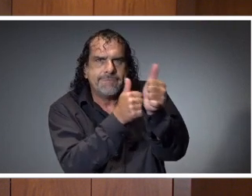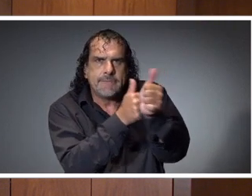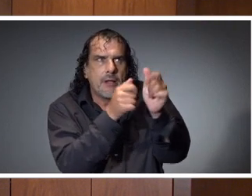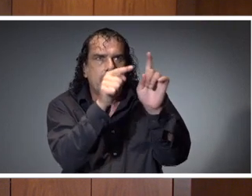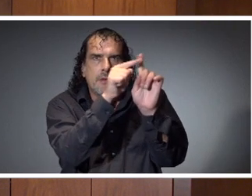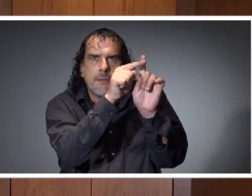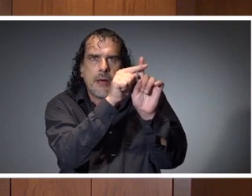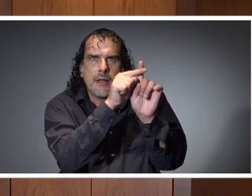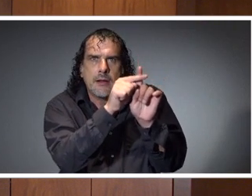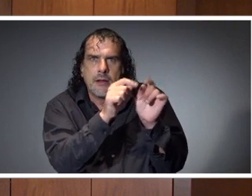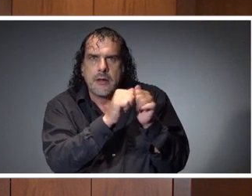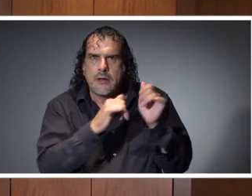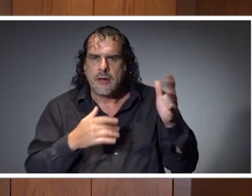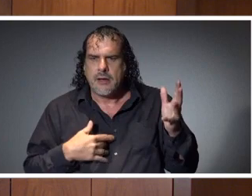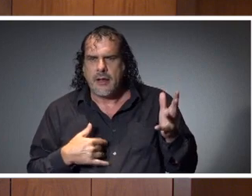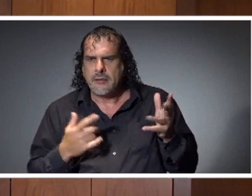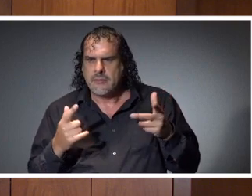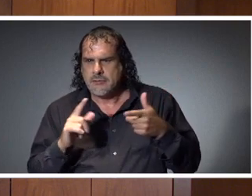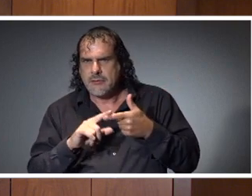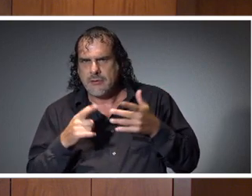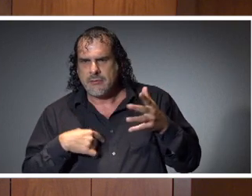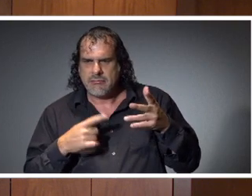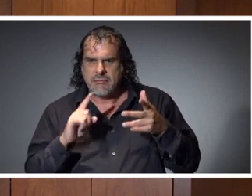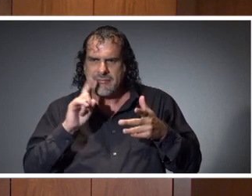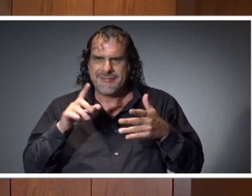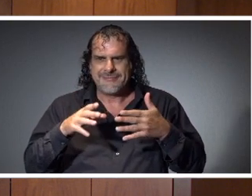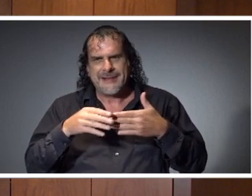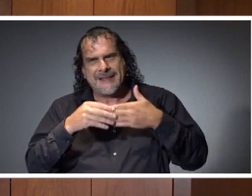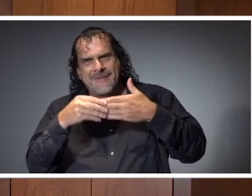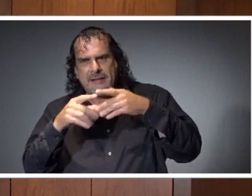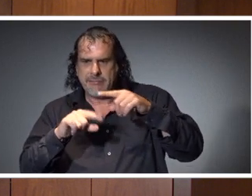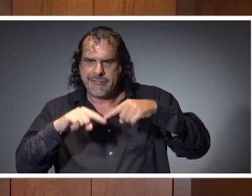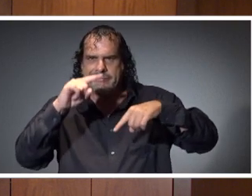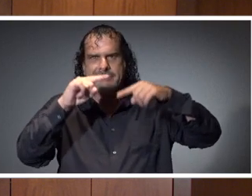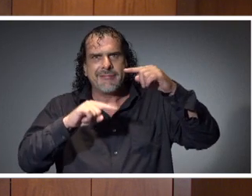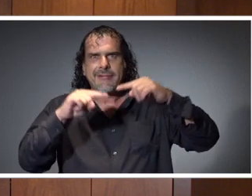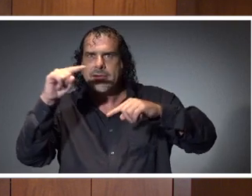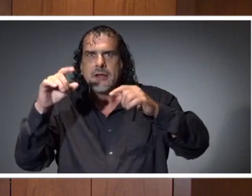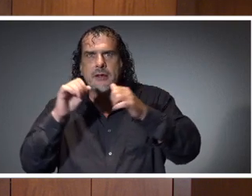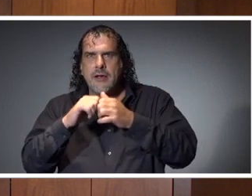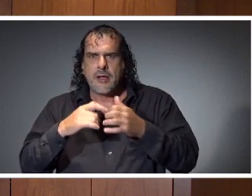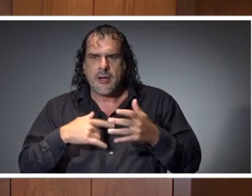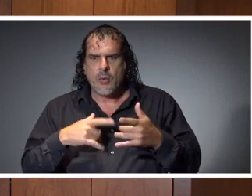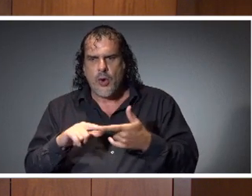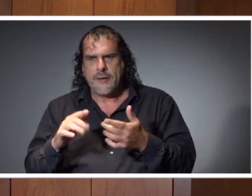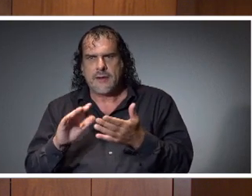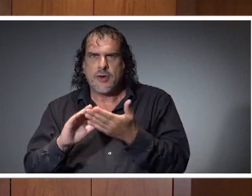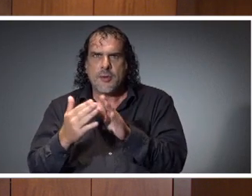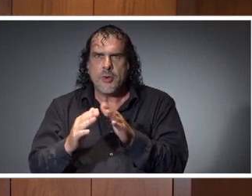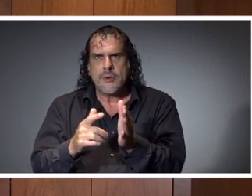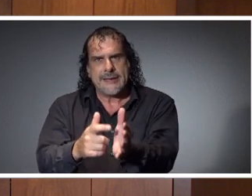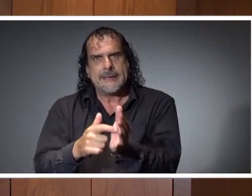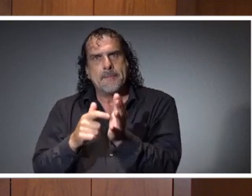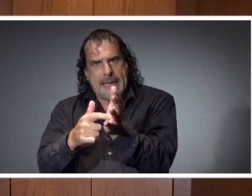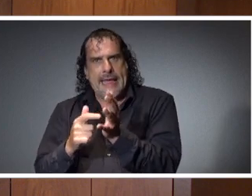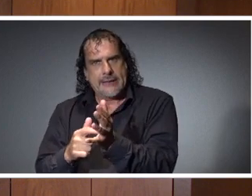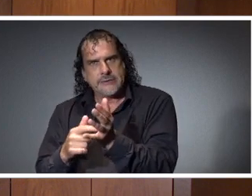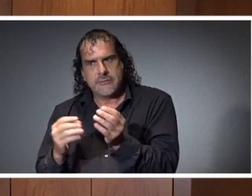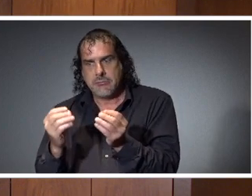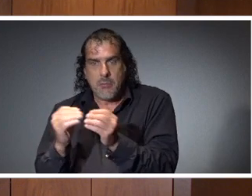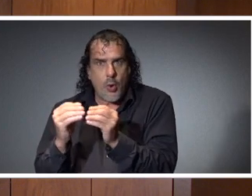track pretty tightly, and so it really reflects community transmission and then community demand by illness. It's not really